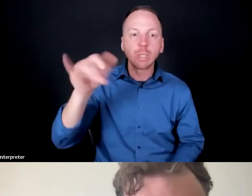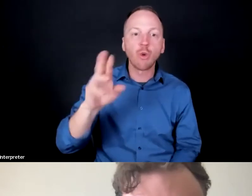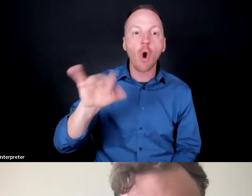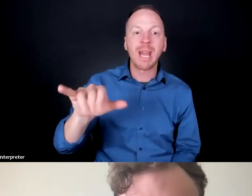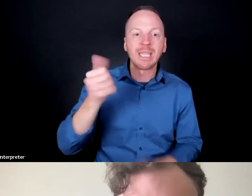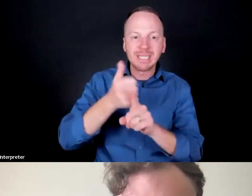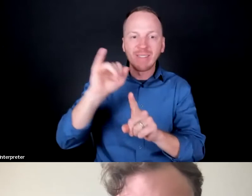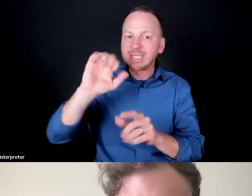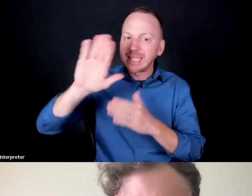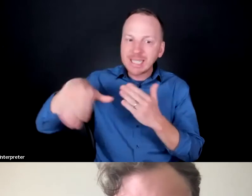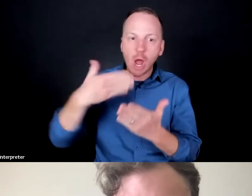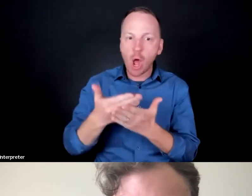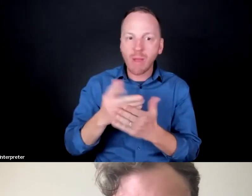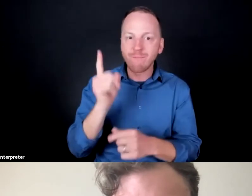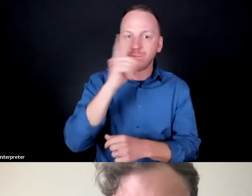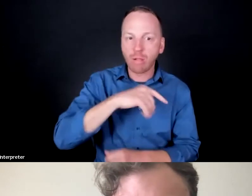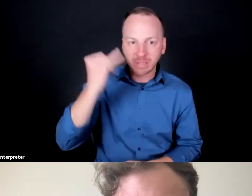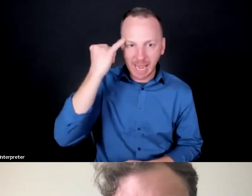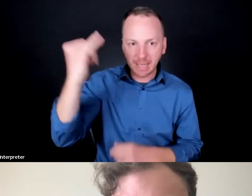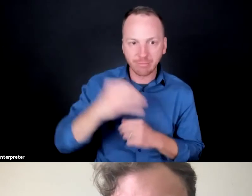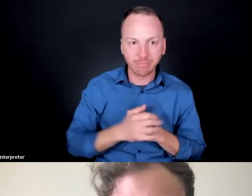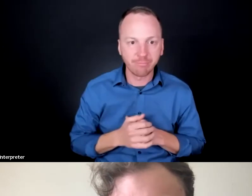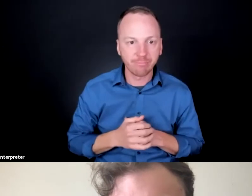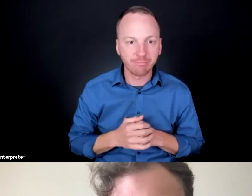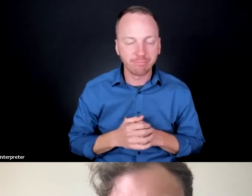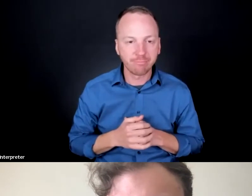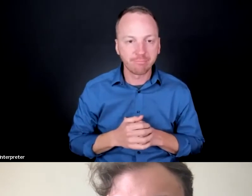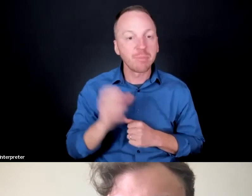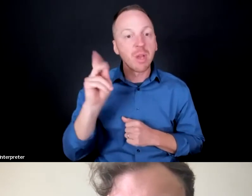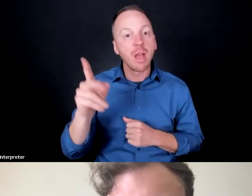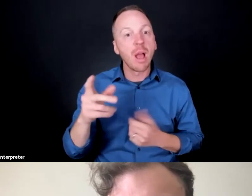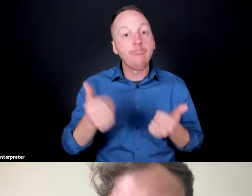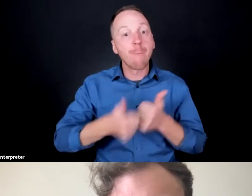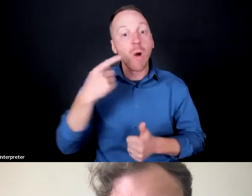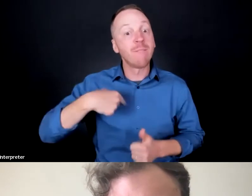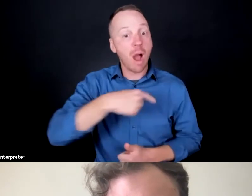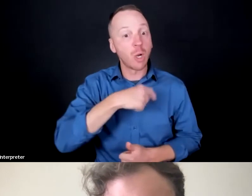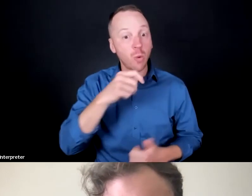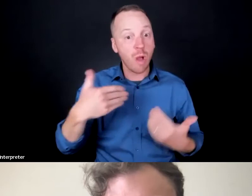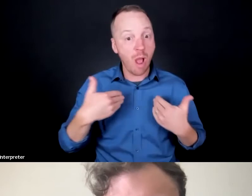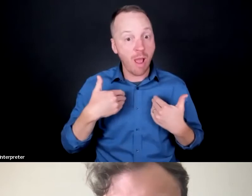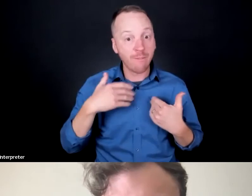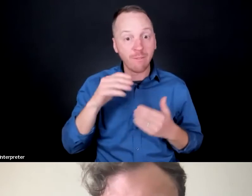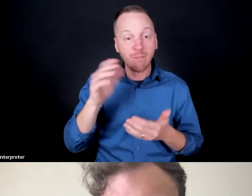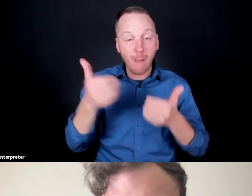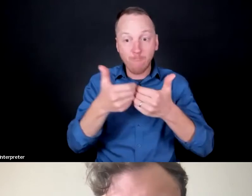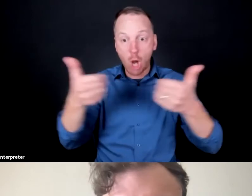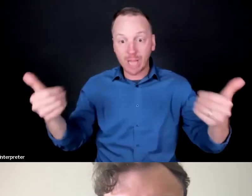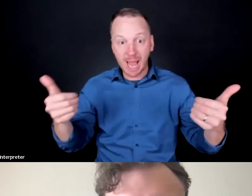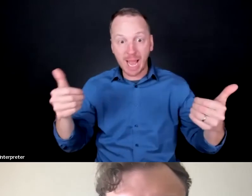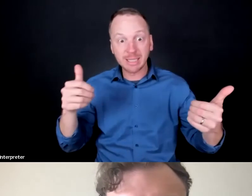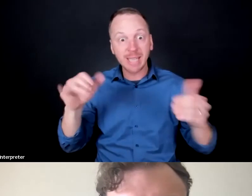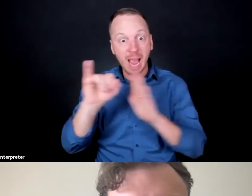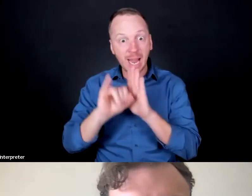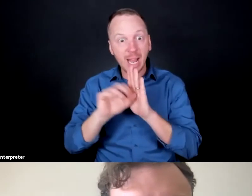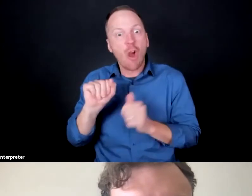is entirely a false idea, because most of us who have marginalized identities are the